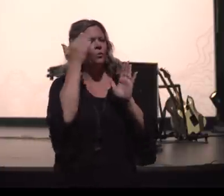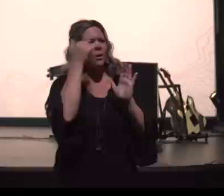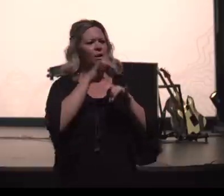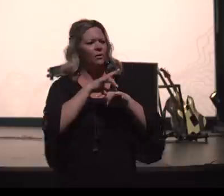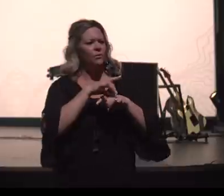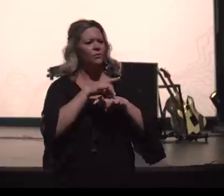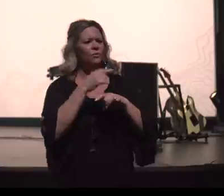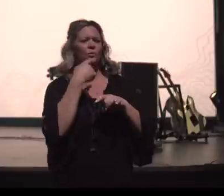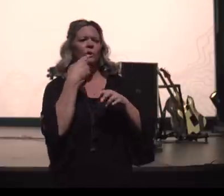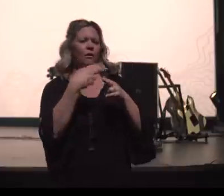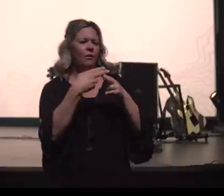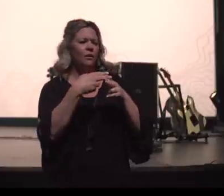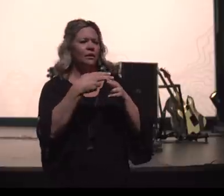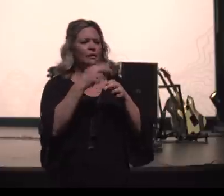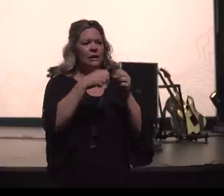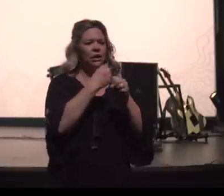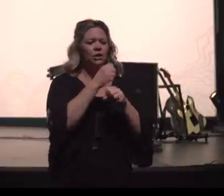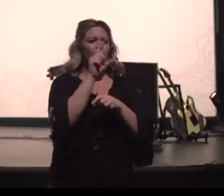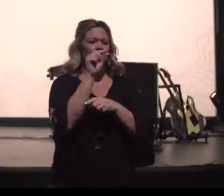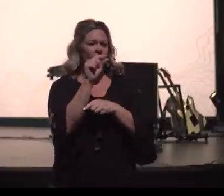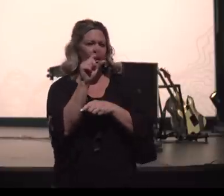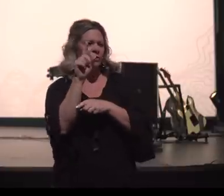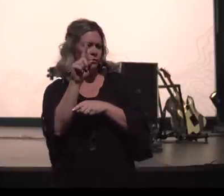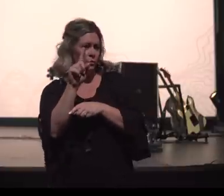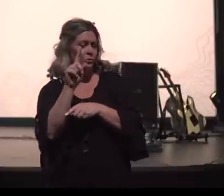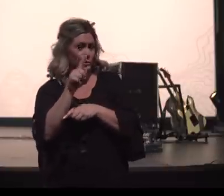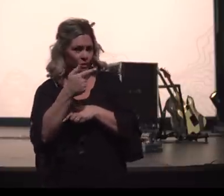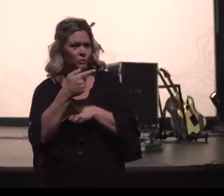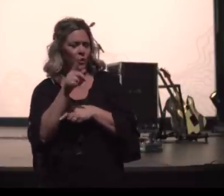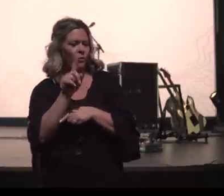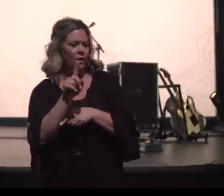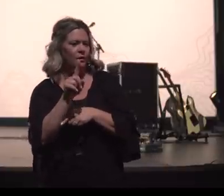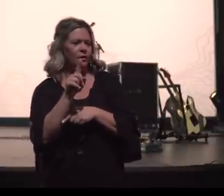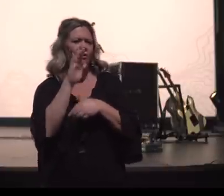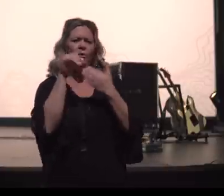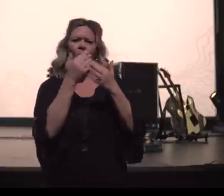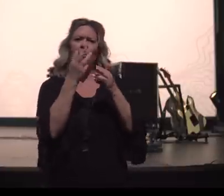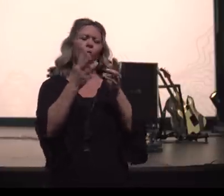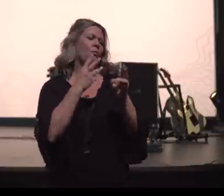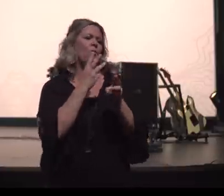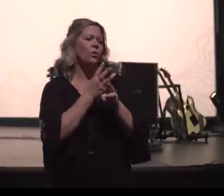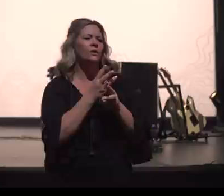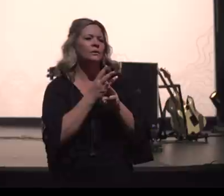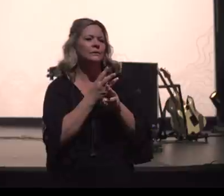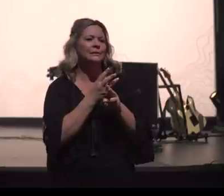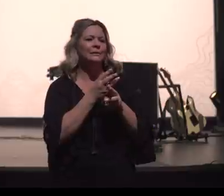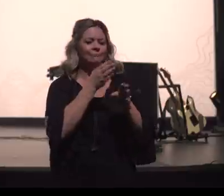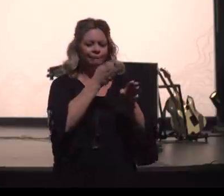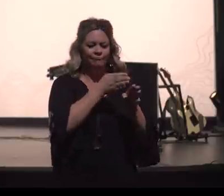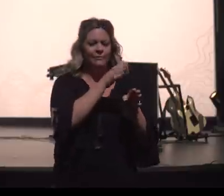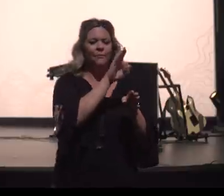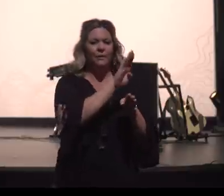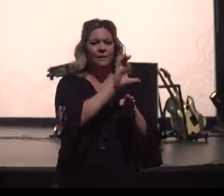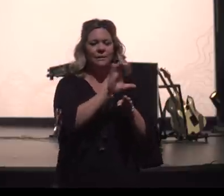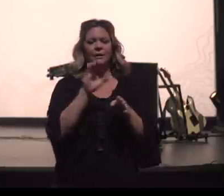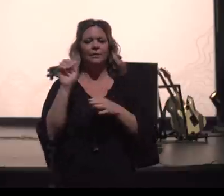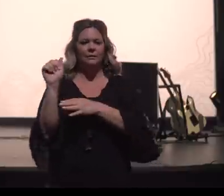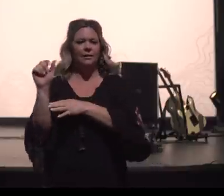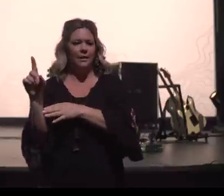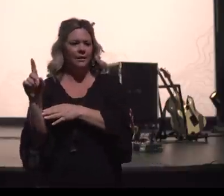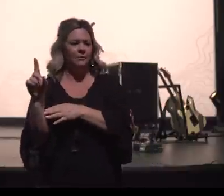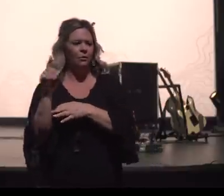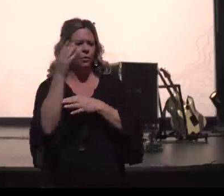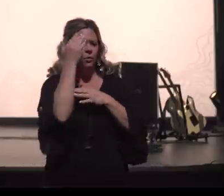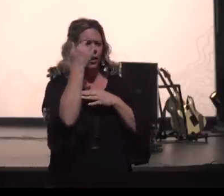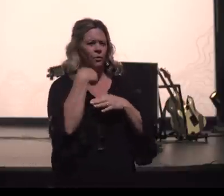earth do we call it the year 2021? Why does the whole world keep track of time based on BC and AD? Do you know what that stands